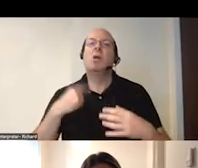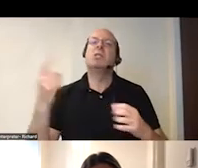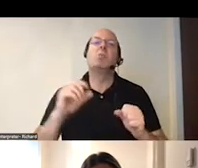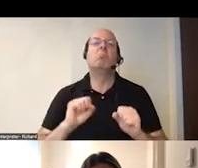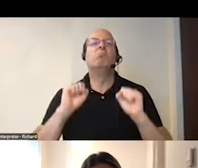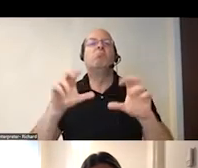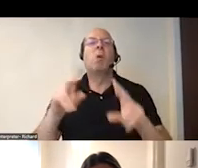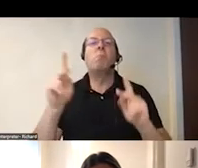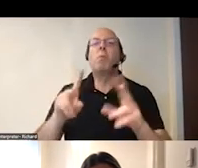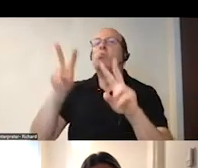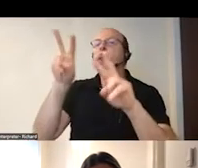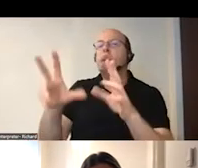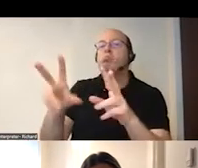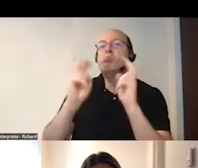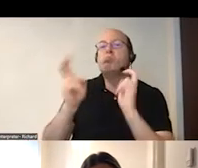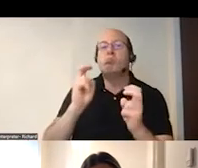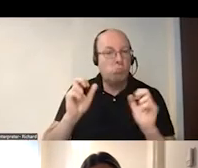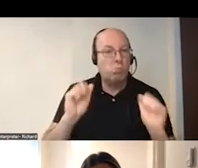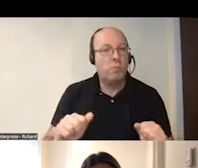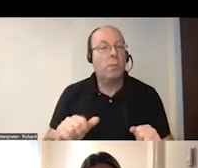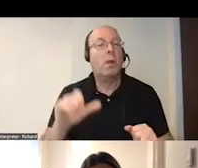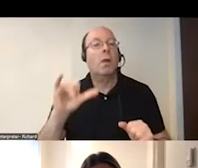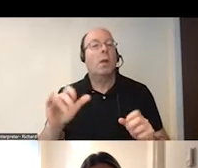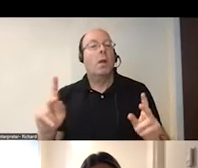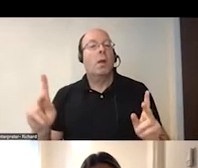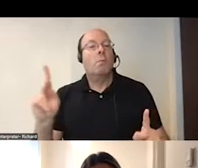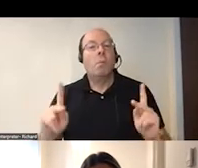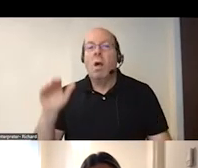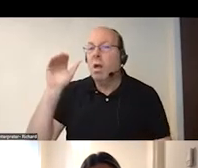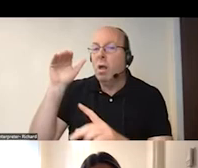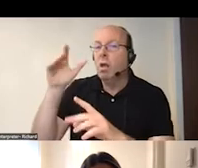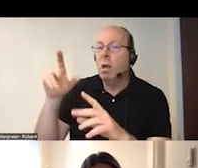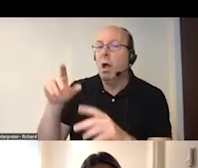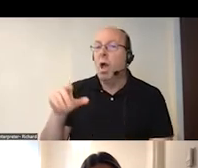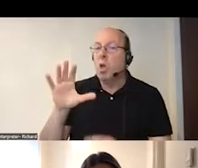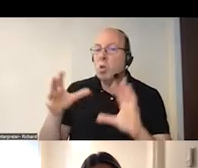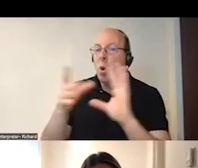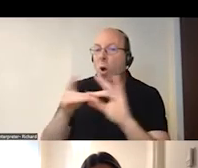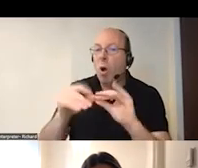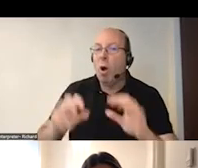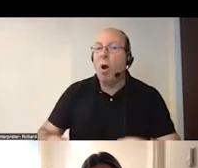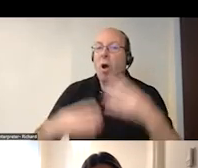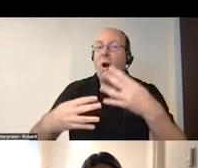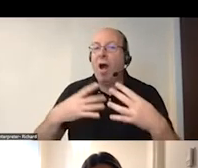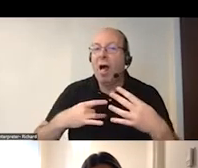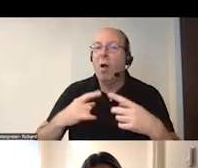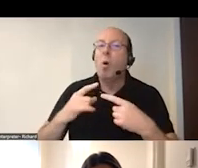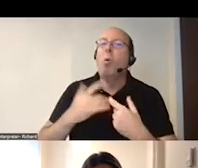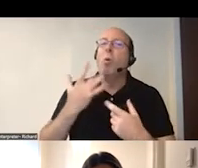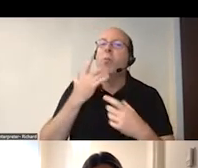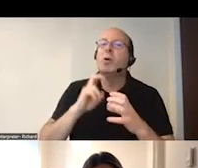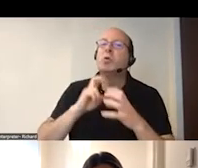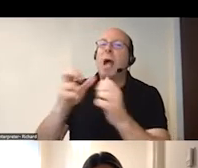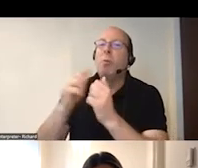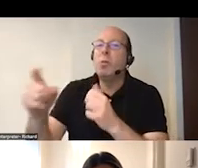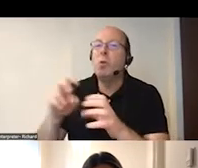people. And then from there, people started saying like, hey, we like your blog, but we want to just come with you. We love the way that you see the